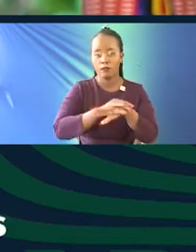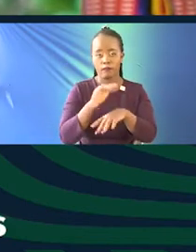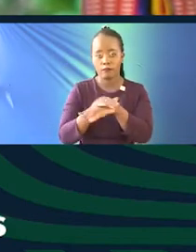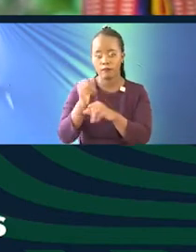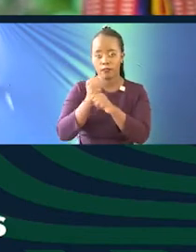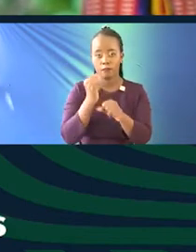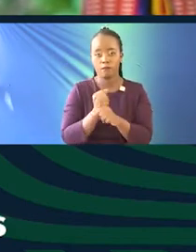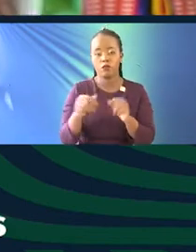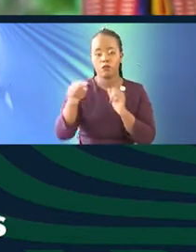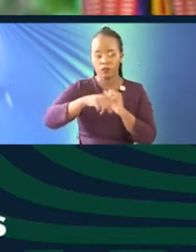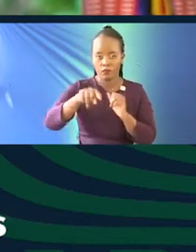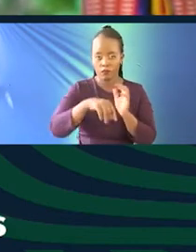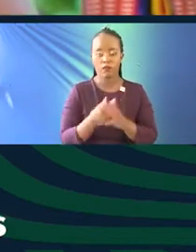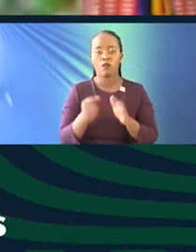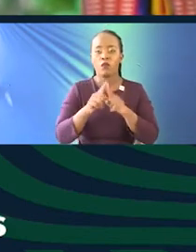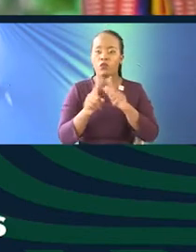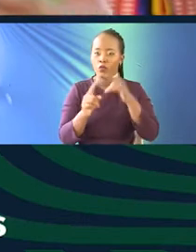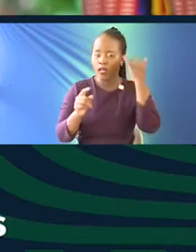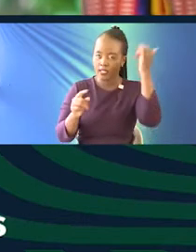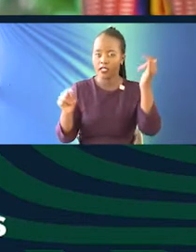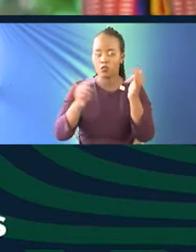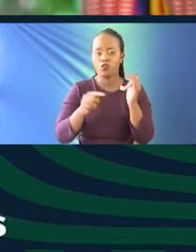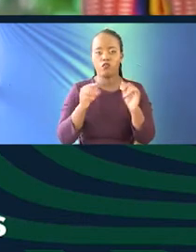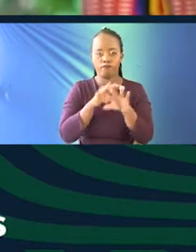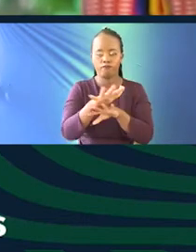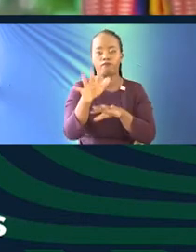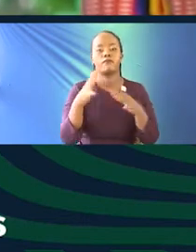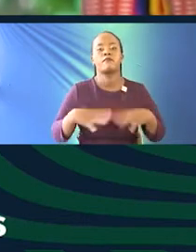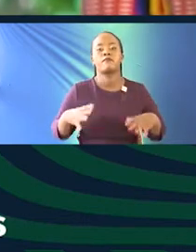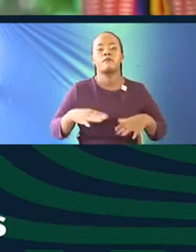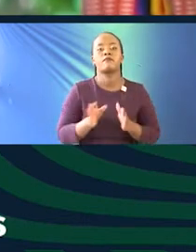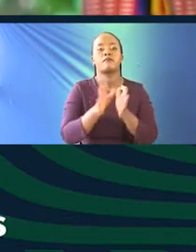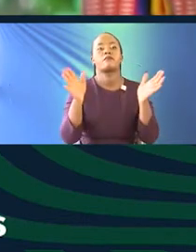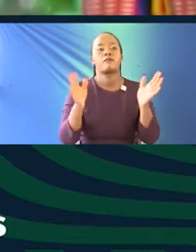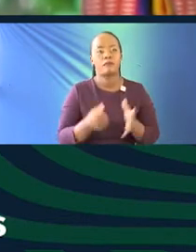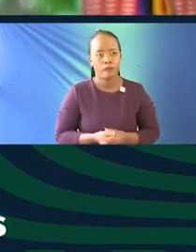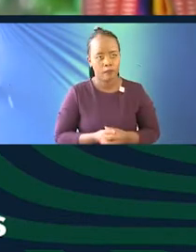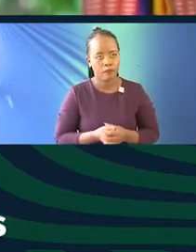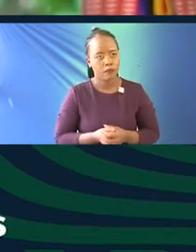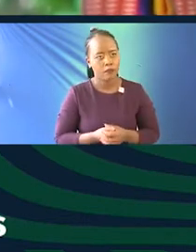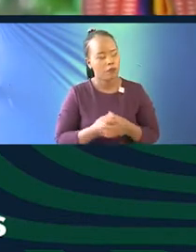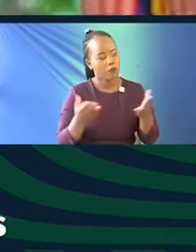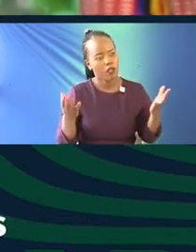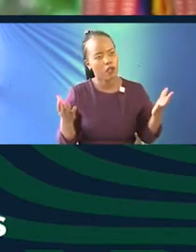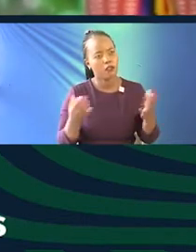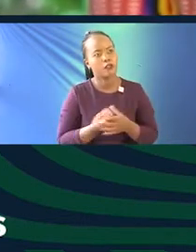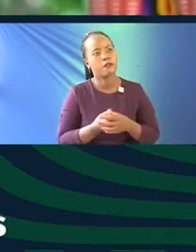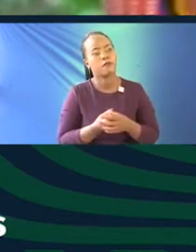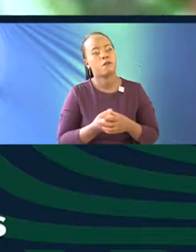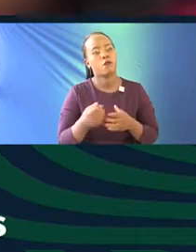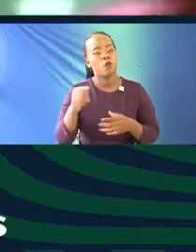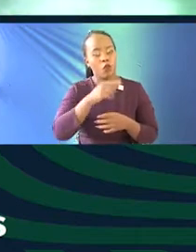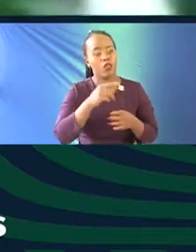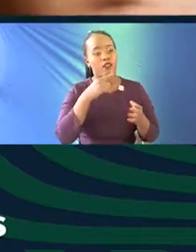that we're able to co-curate. The idea is to co-curate with the public. Okay. Yeah, Haria. Yeah, so from what